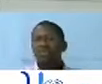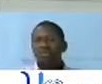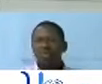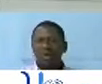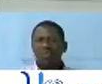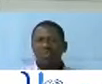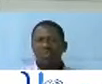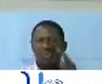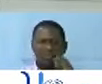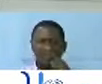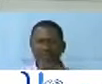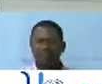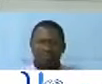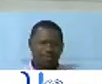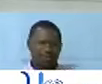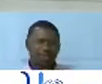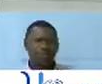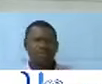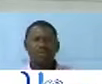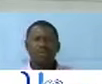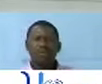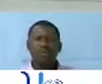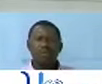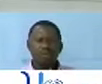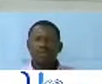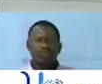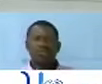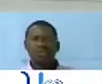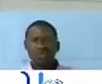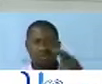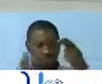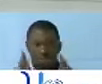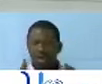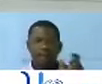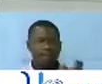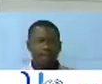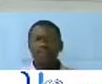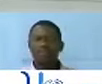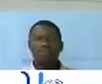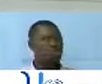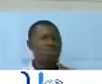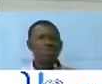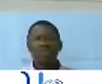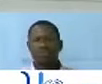Because she was not a lawyer, she was a daughter.